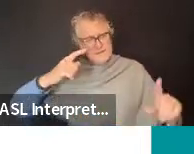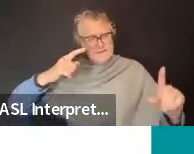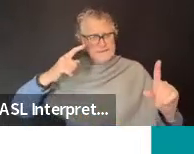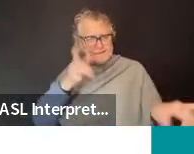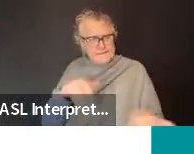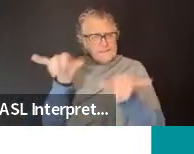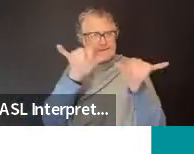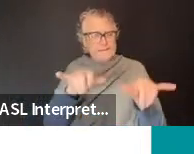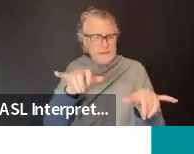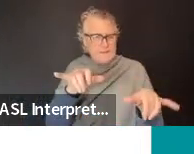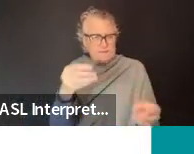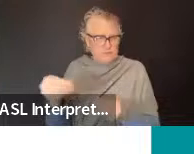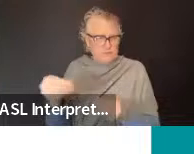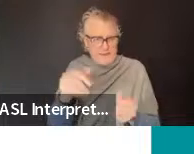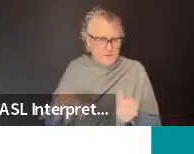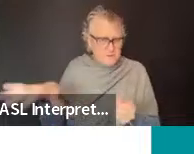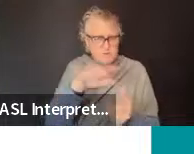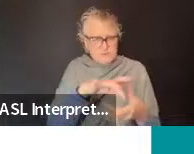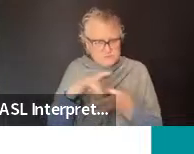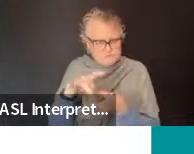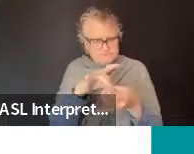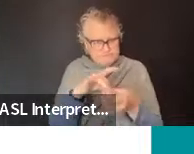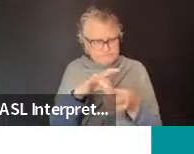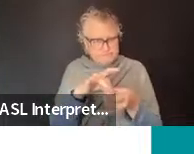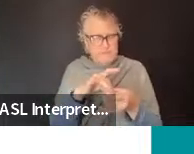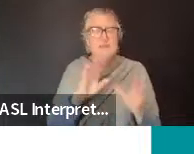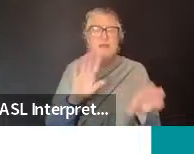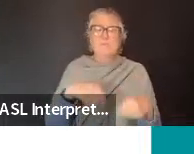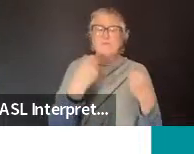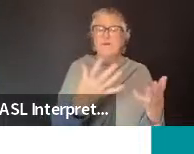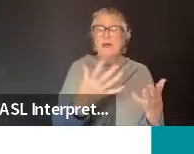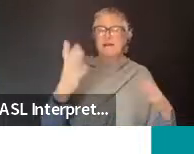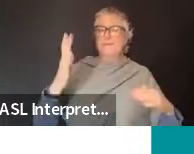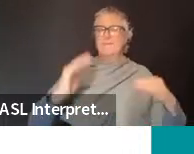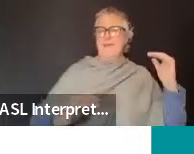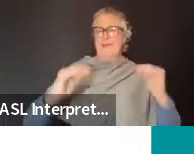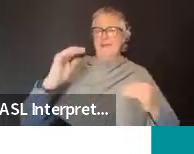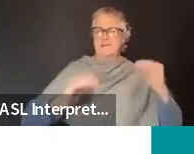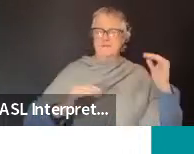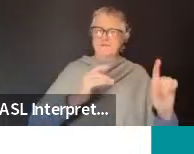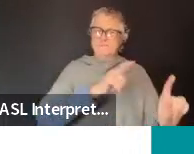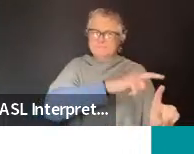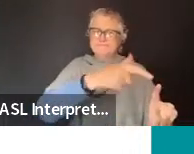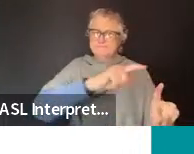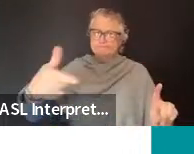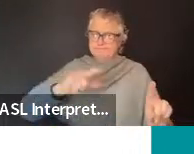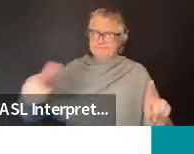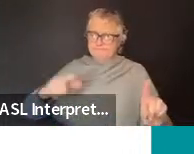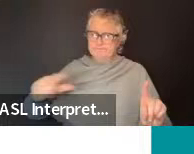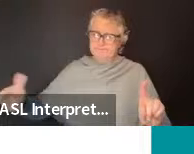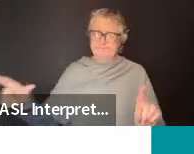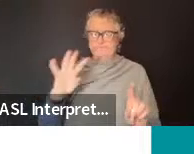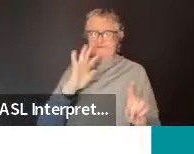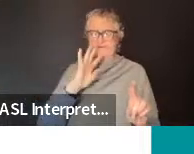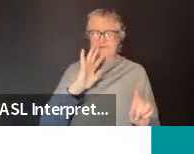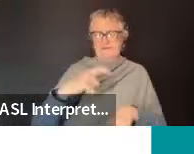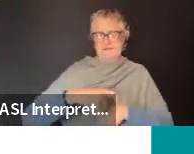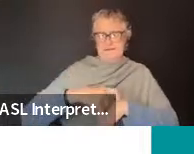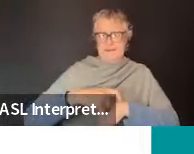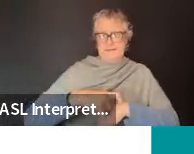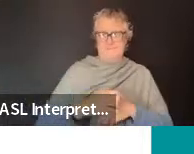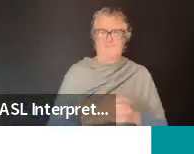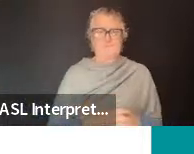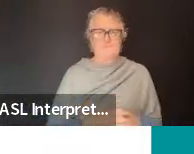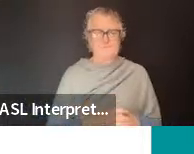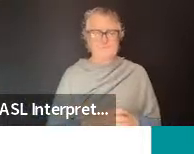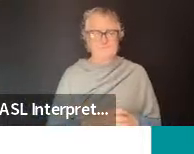We do know that there's going to be some public comment as well near the end of the meeting, so we want to make sure we have time for that as well. Thank